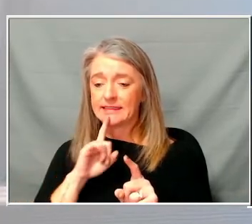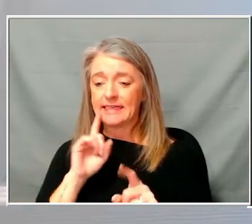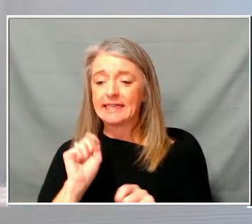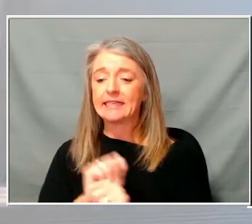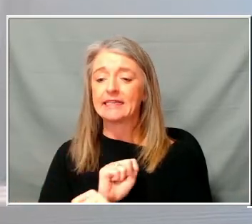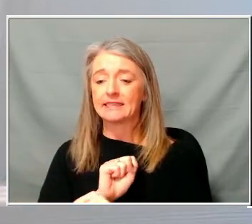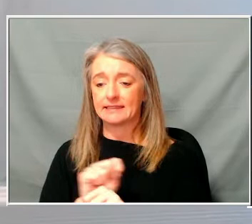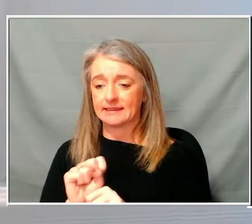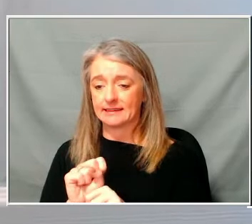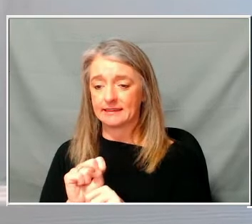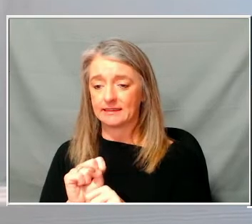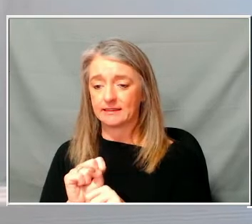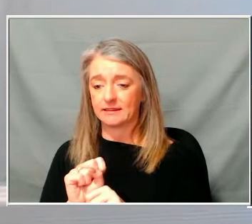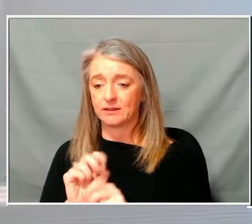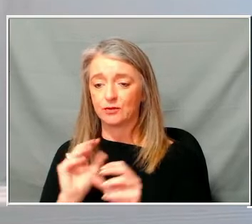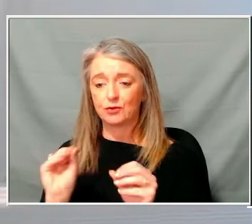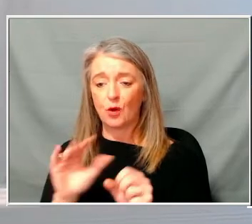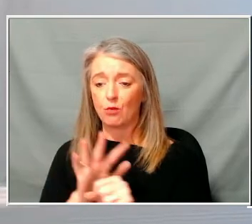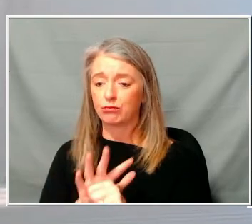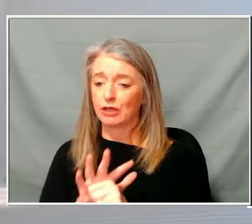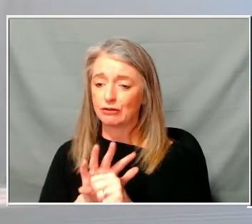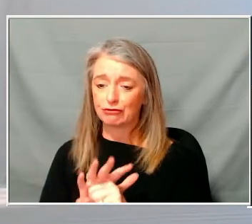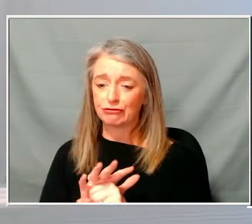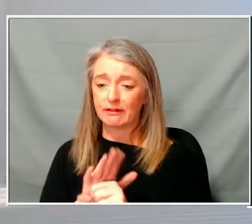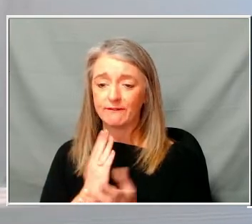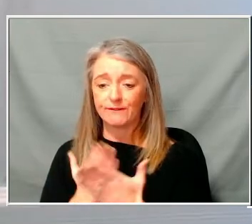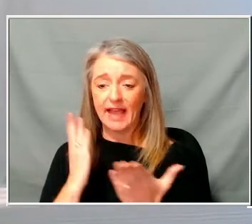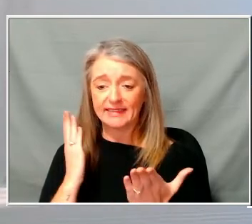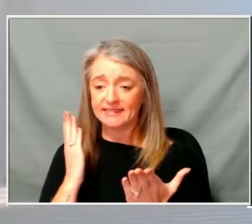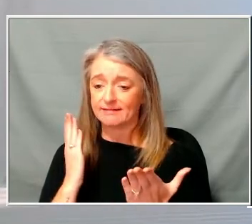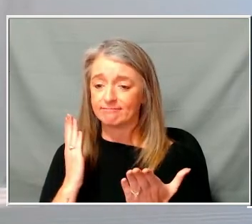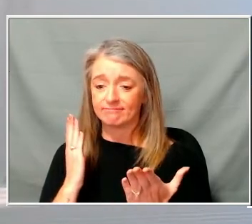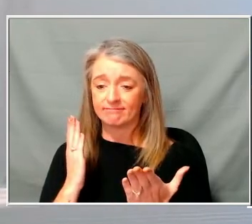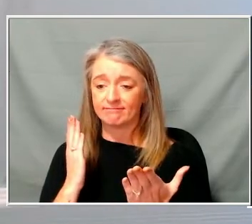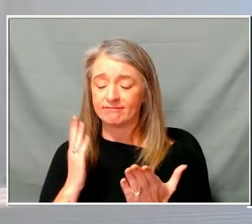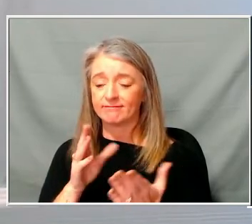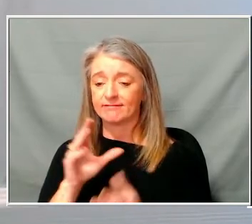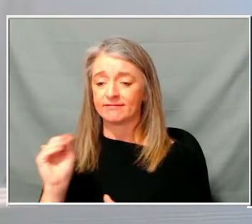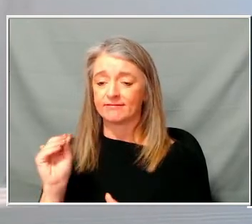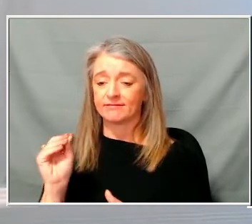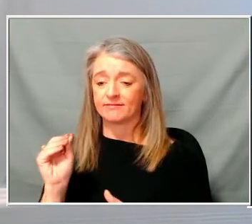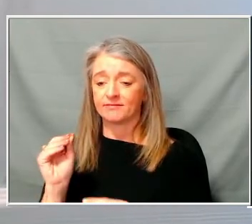is no pressure. That's a fact, and